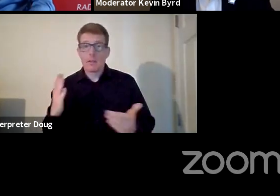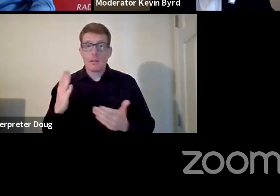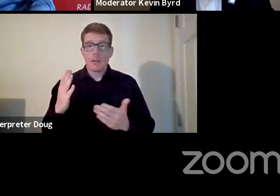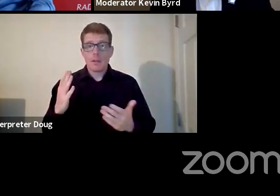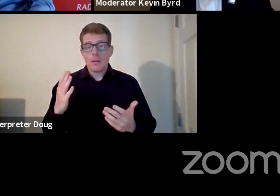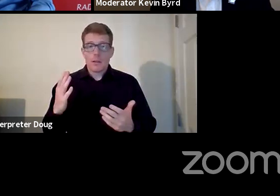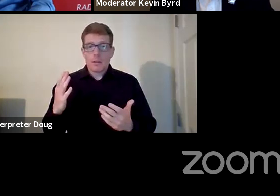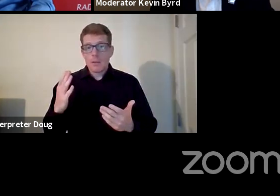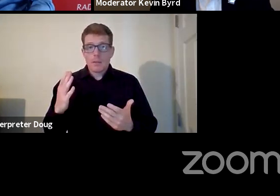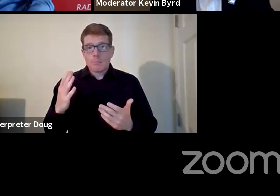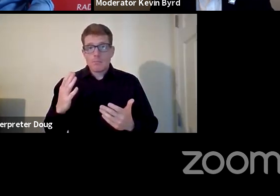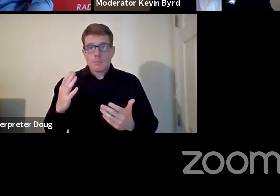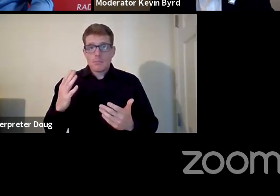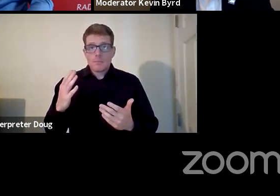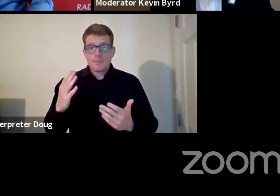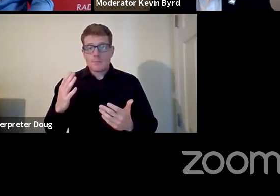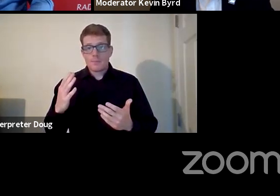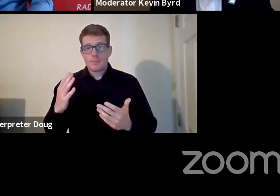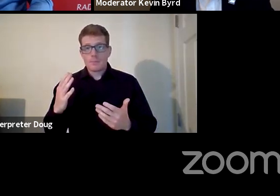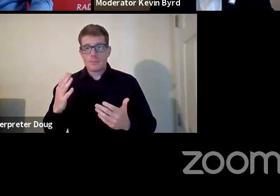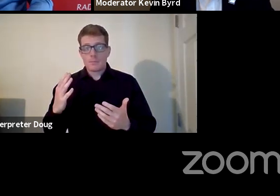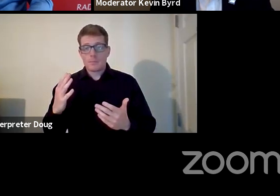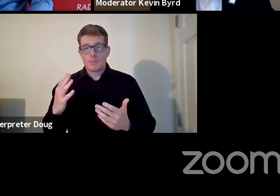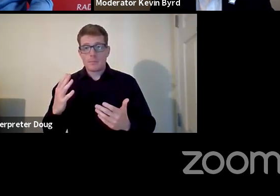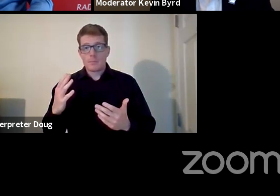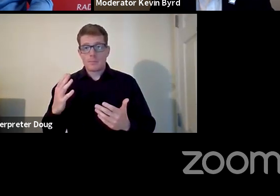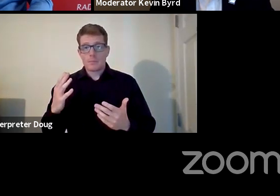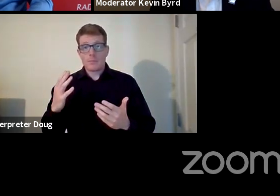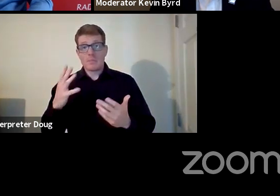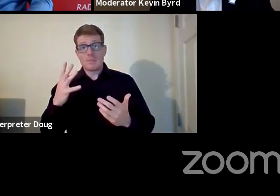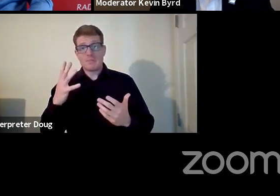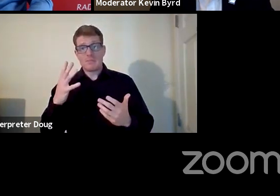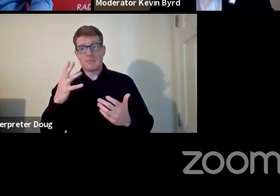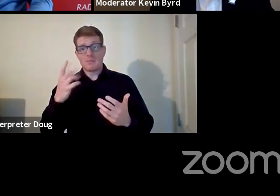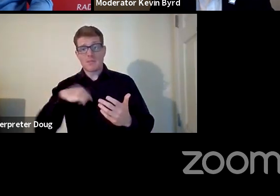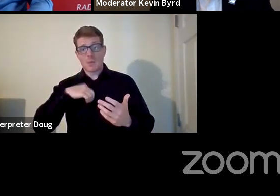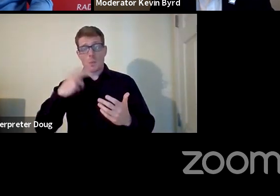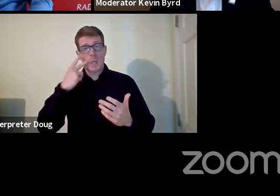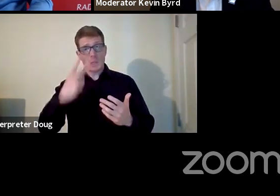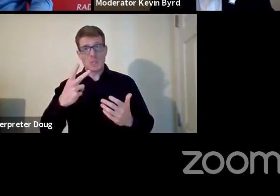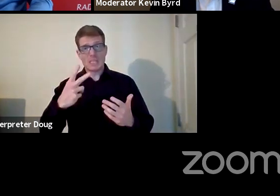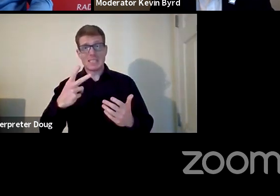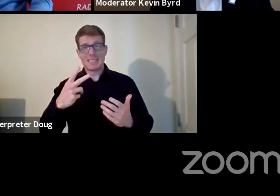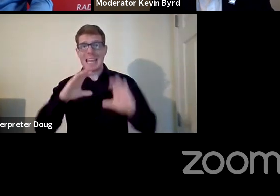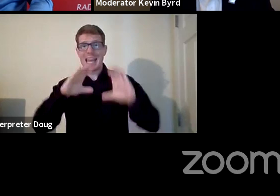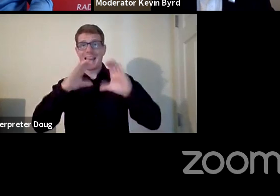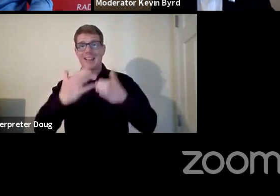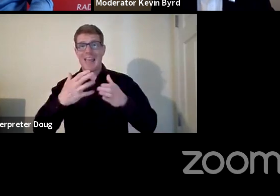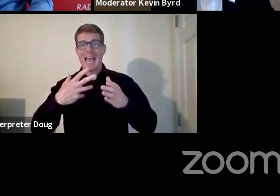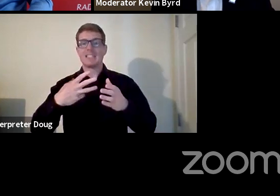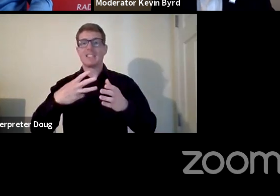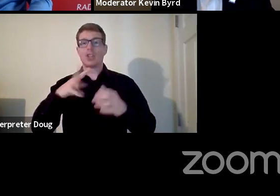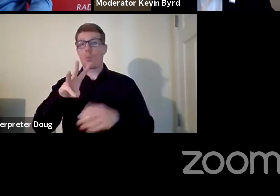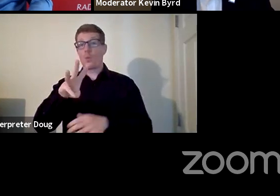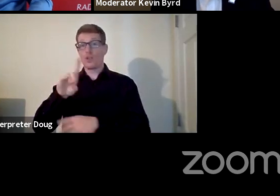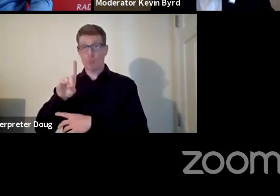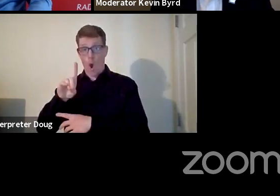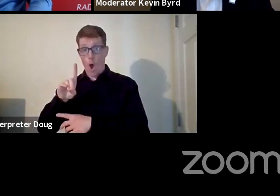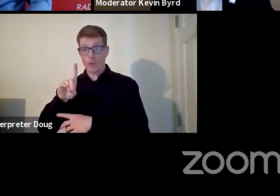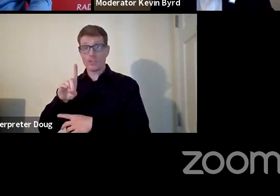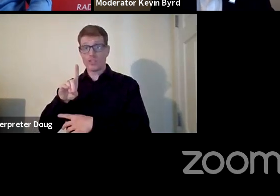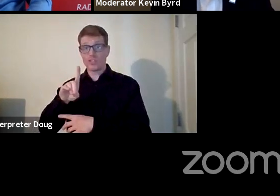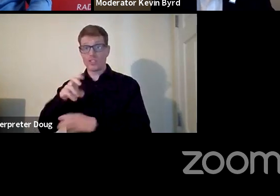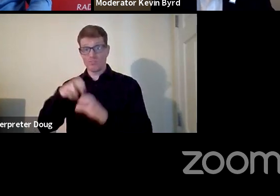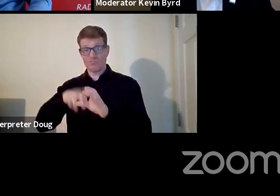Data show that our course withdrawals were actually the lowest that they've been in about 6 years. And